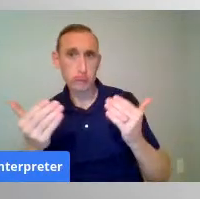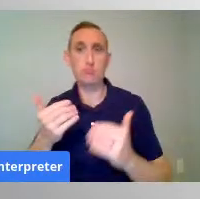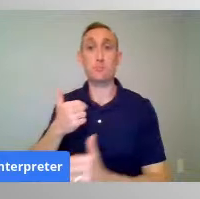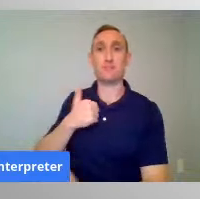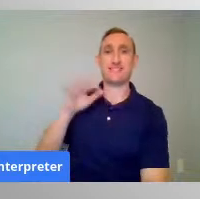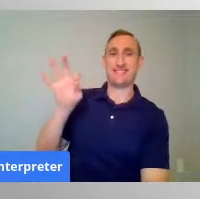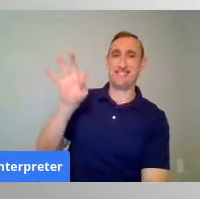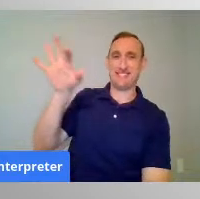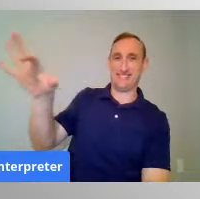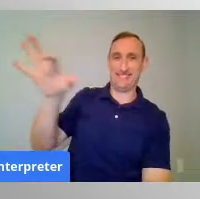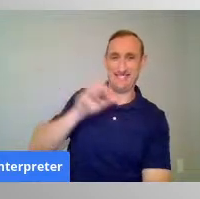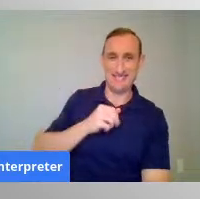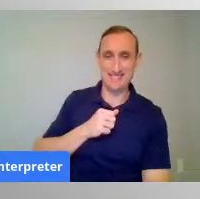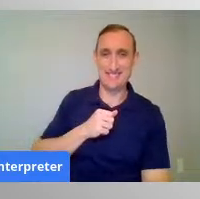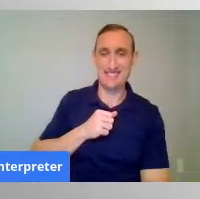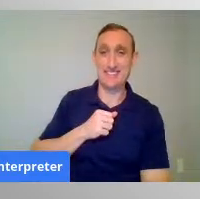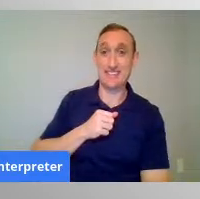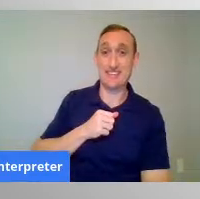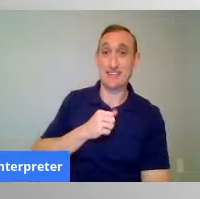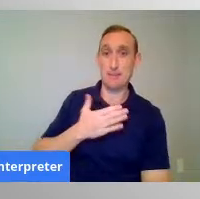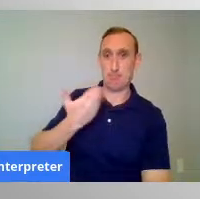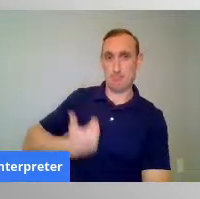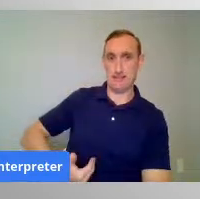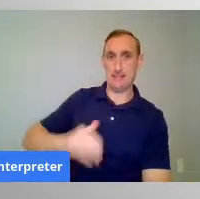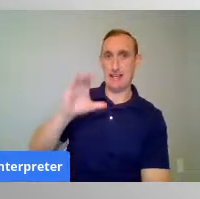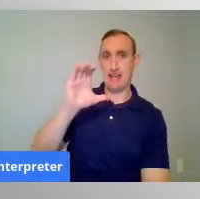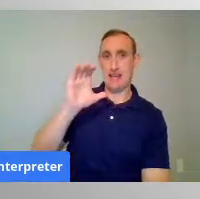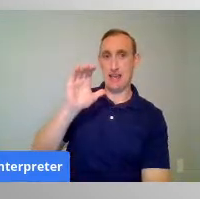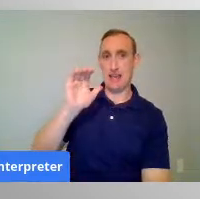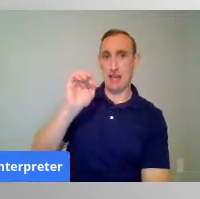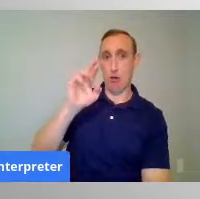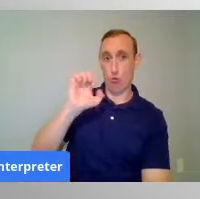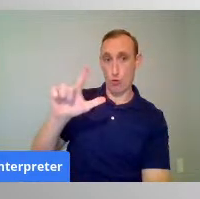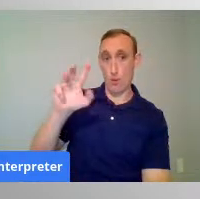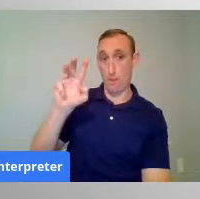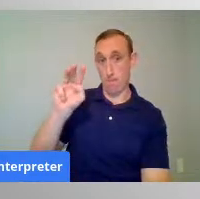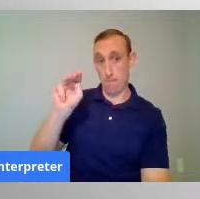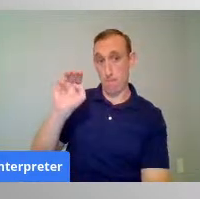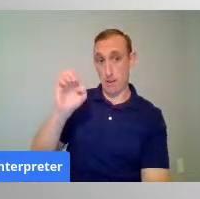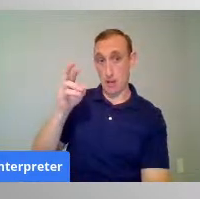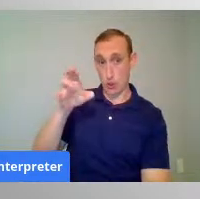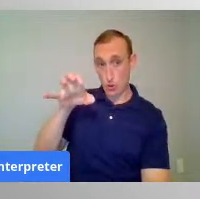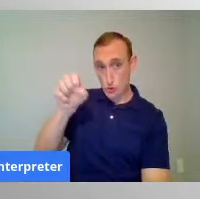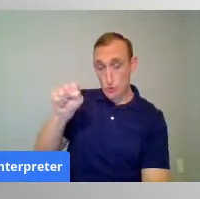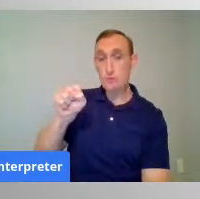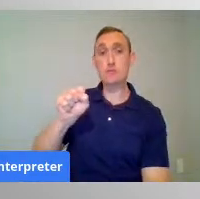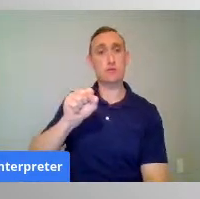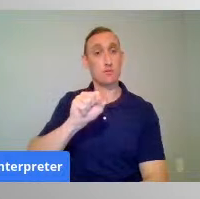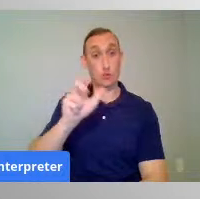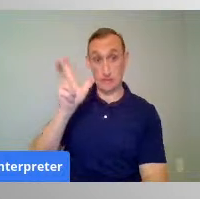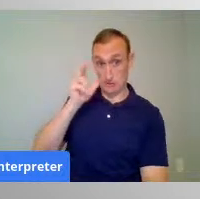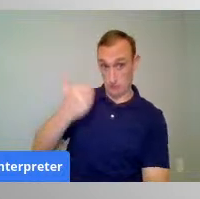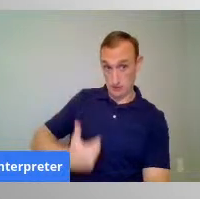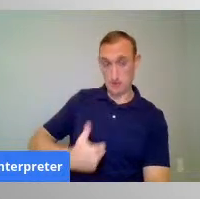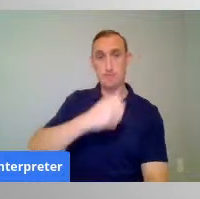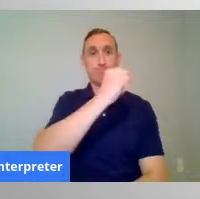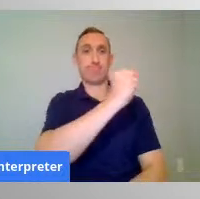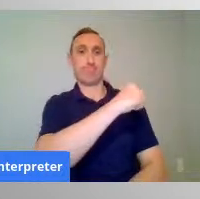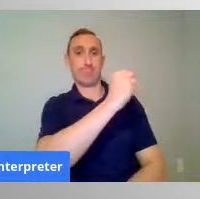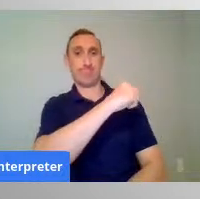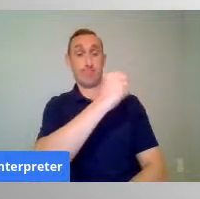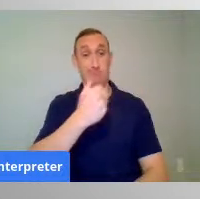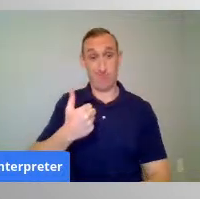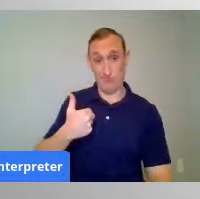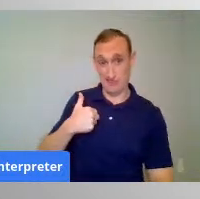here. Carol Meyer speaking. Can you guys hear me? Yes. Okay. Yeah. No, as someone who had raised